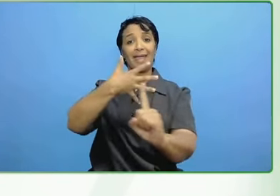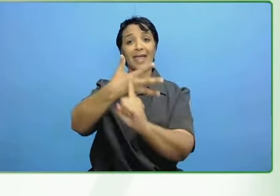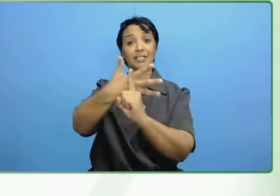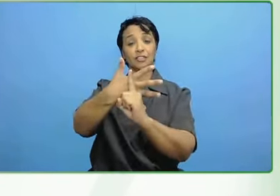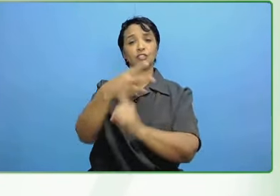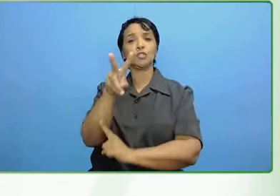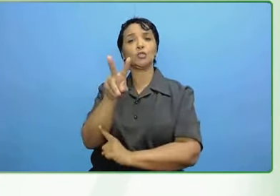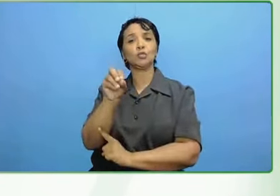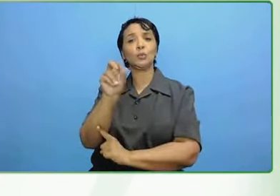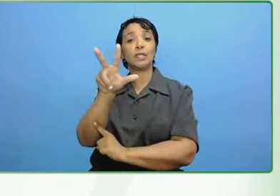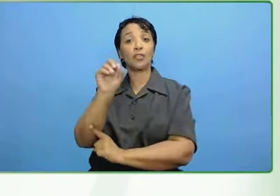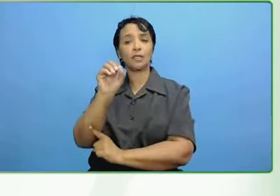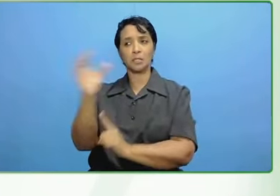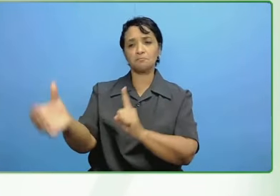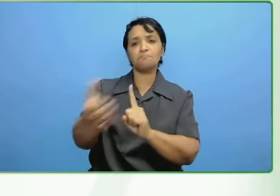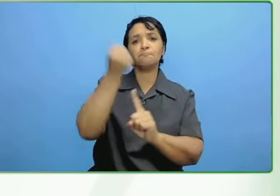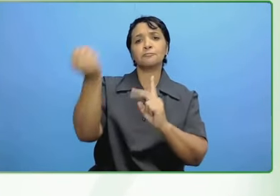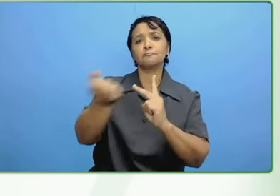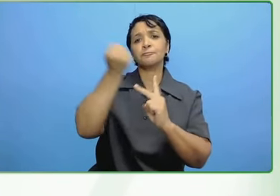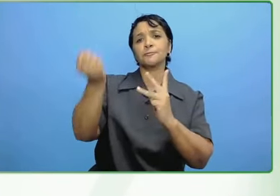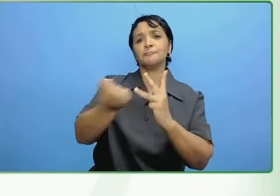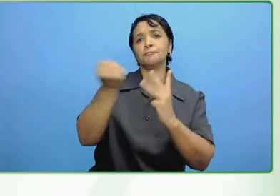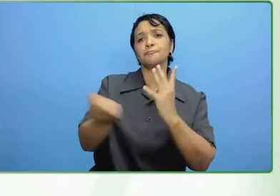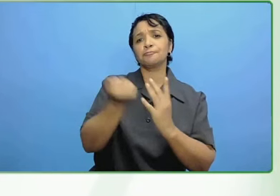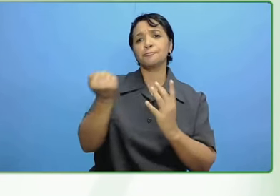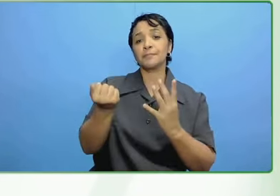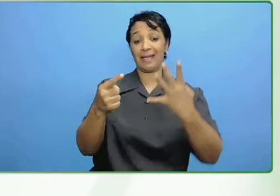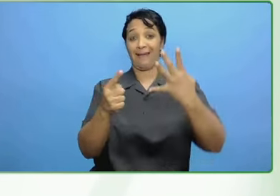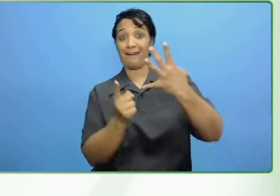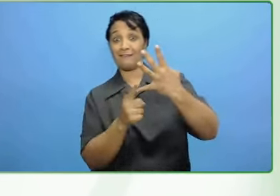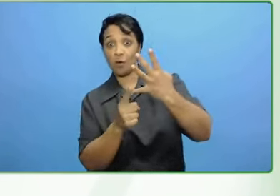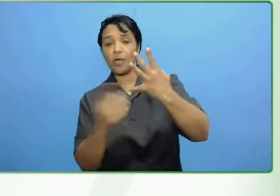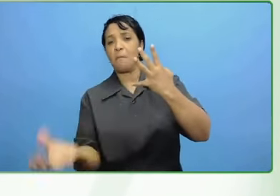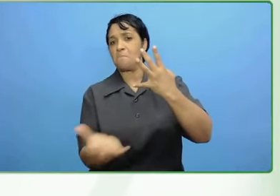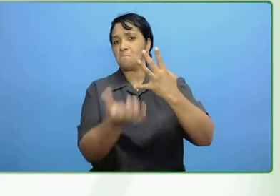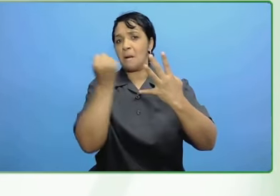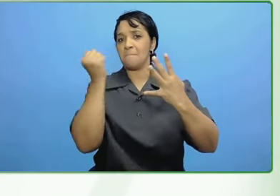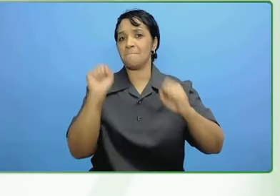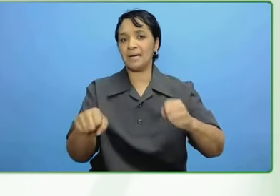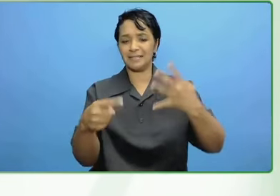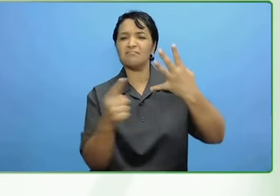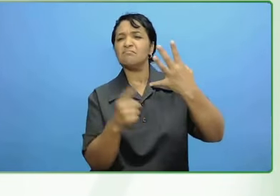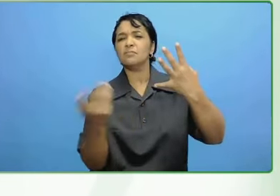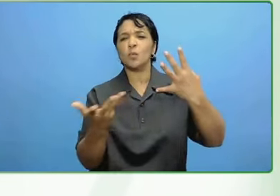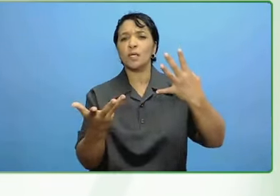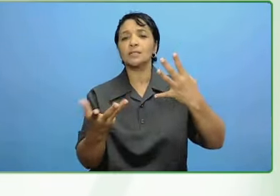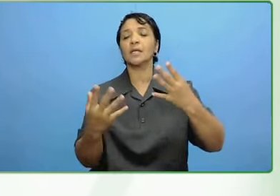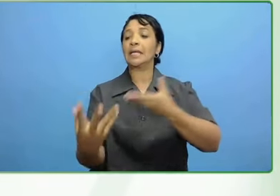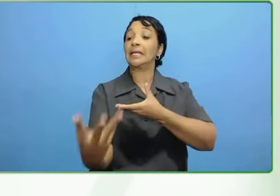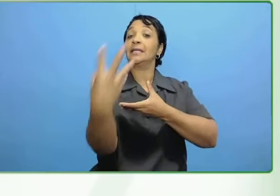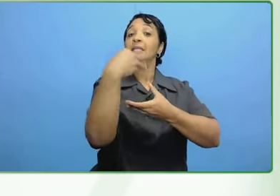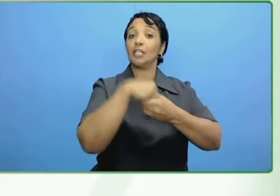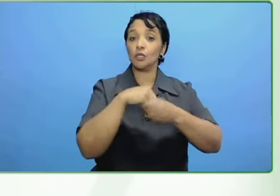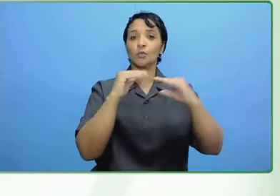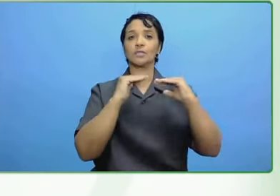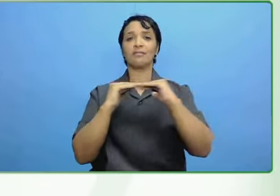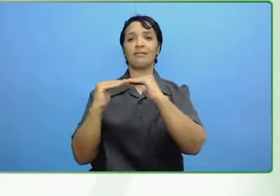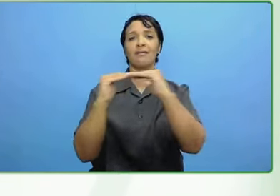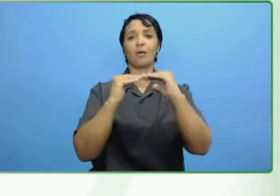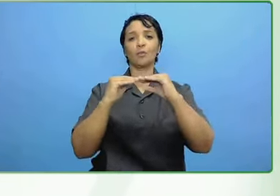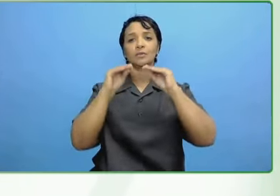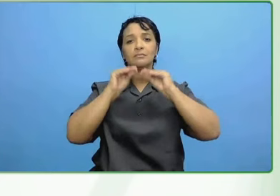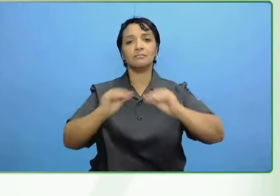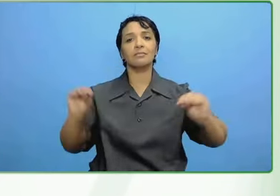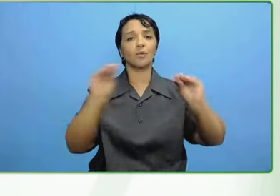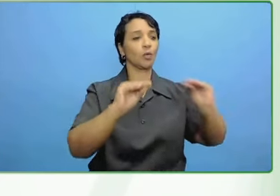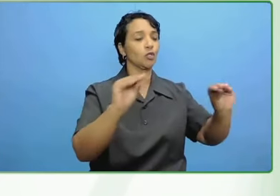SDGs, including SDG 4, to ensure inclusive and equitable quality education and promote lifelong